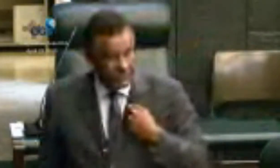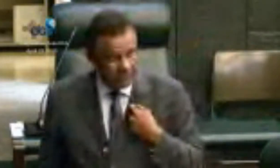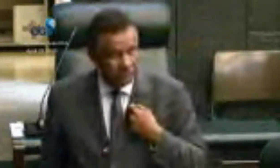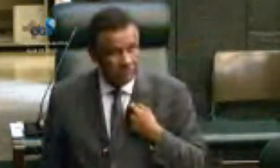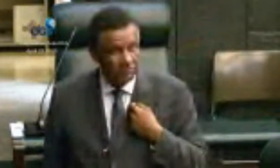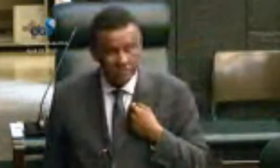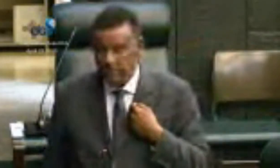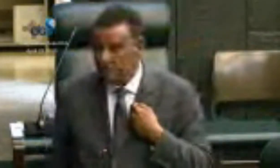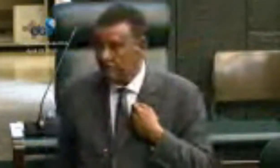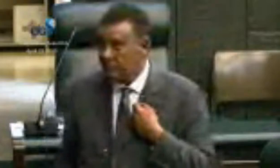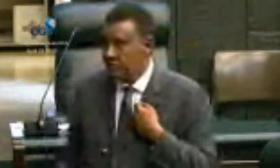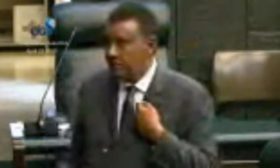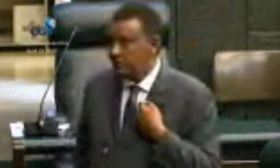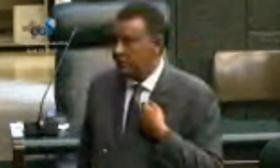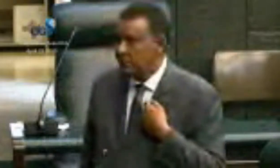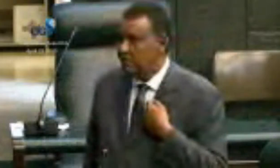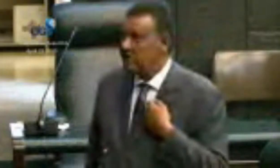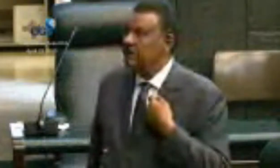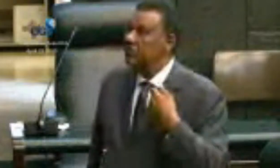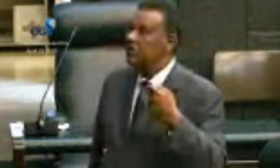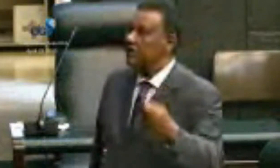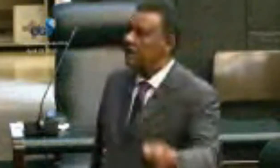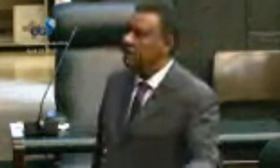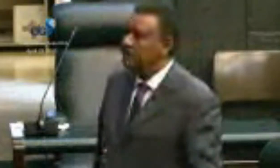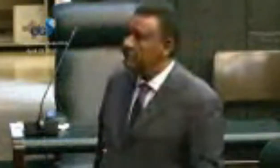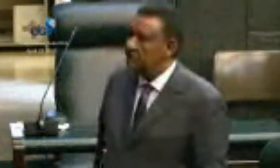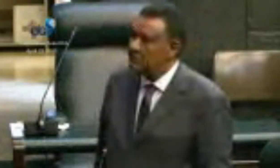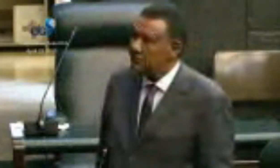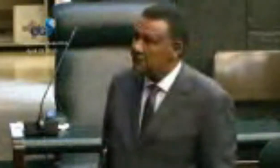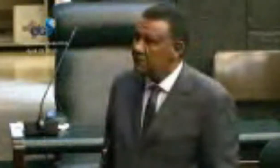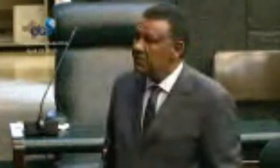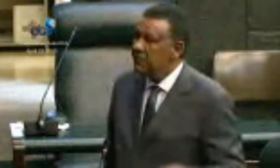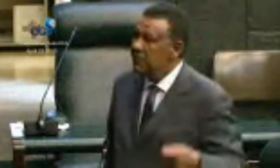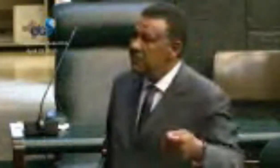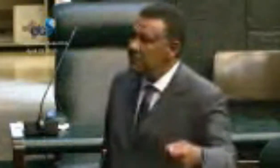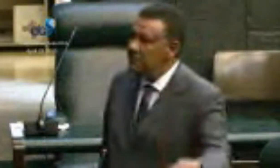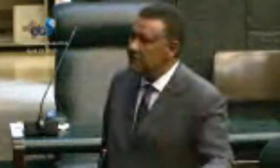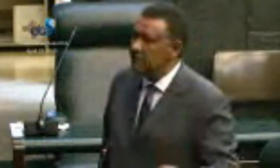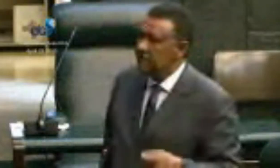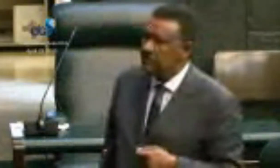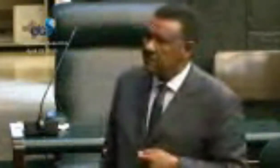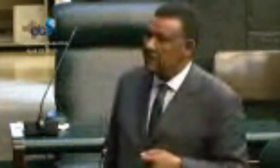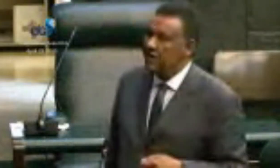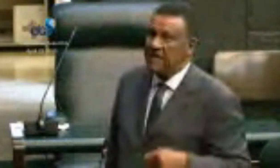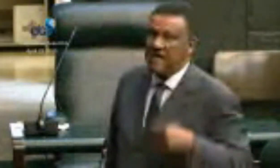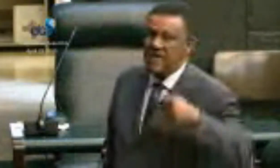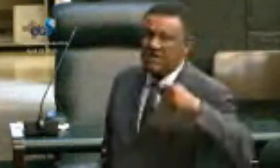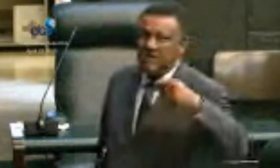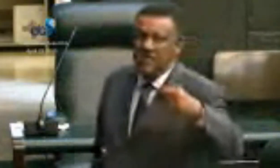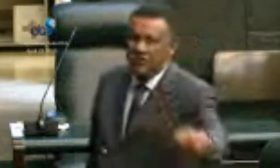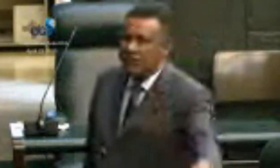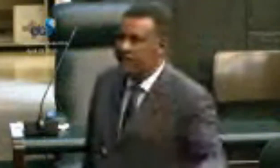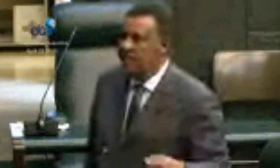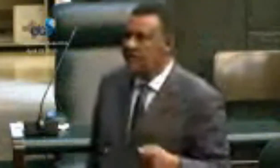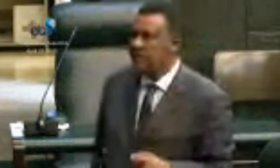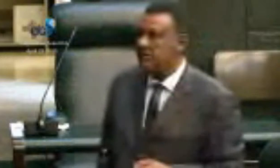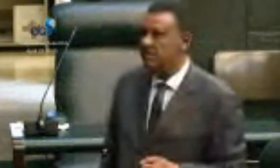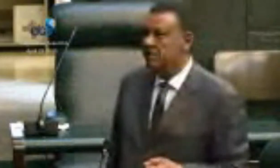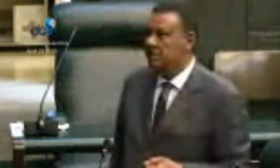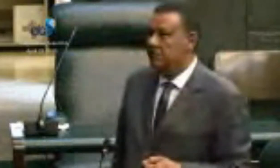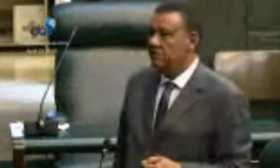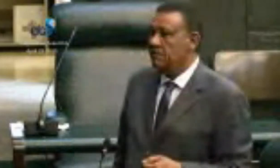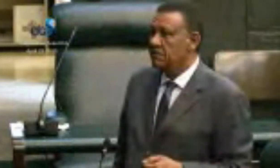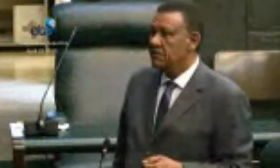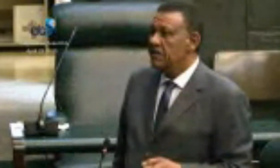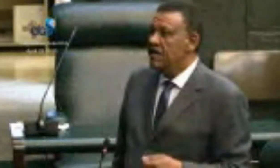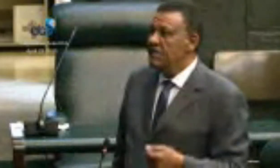That's who they are. The pharmacists, the gas station attendant. If we didn't have enough value